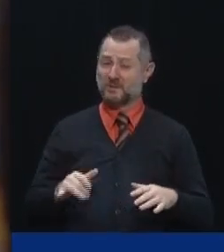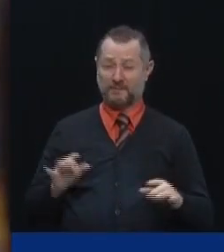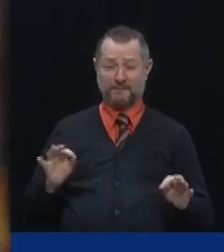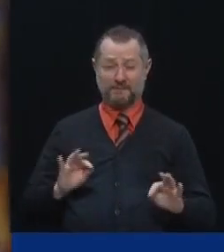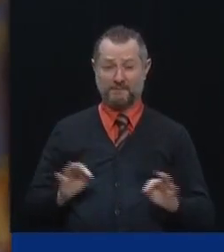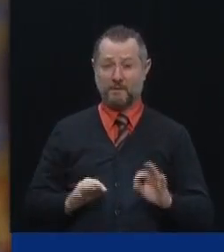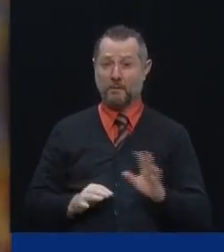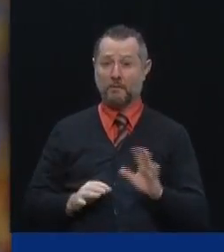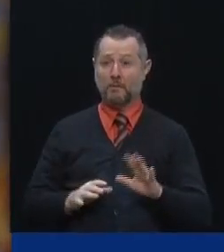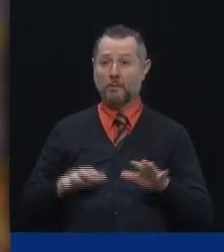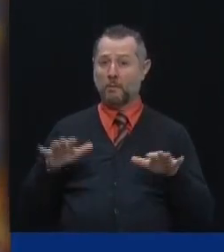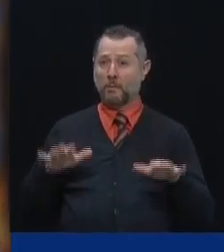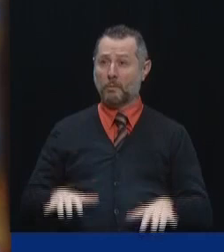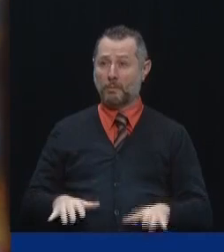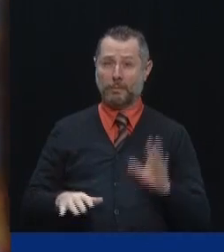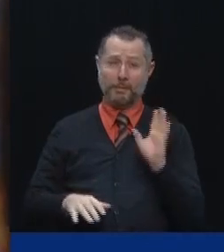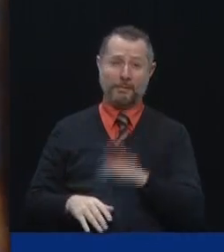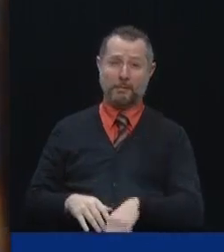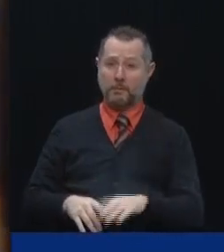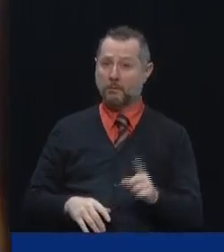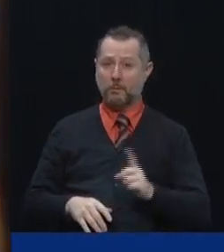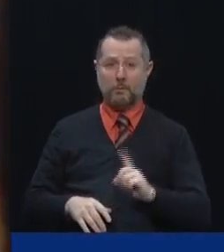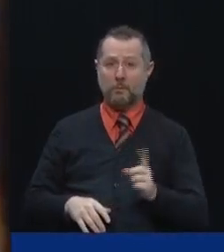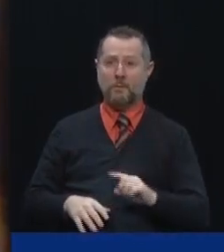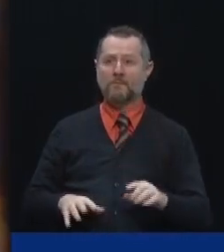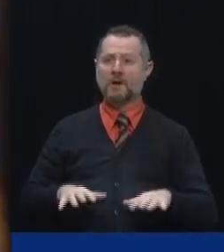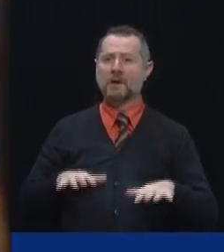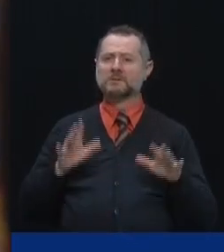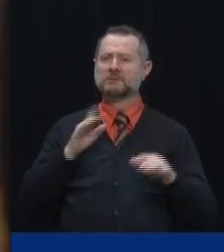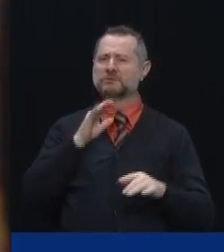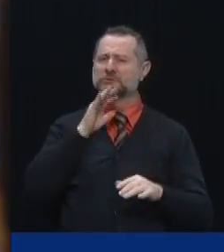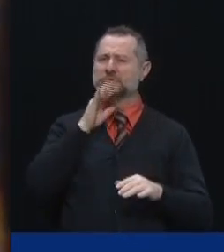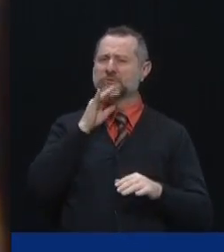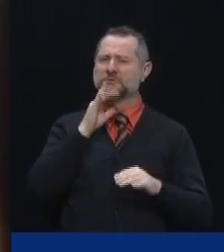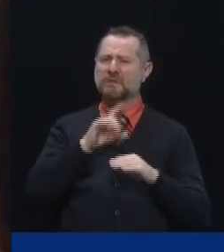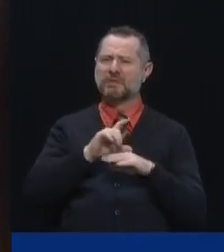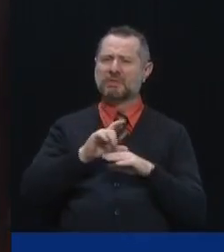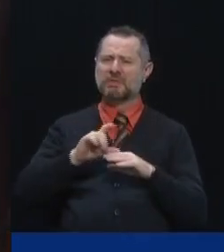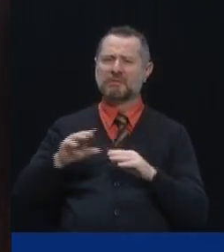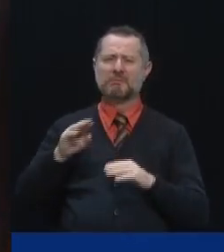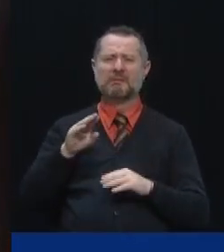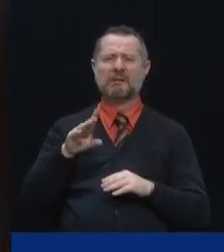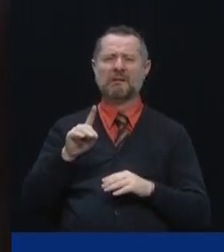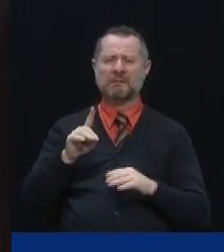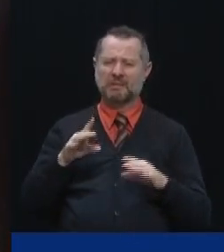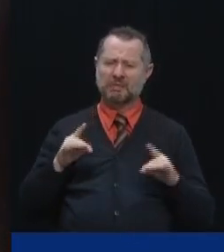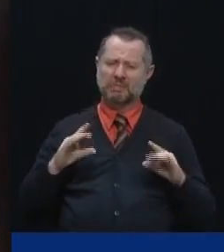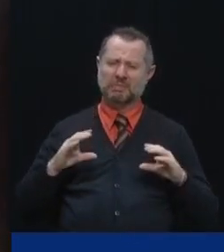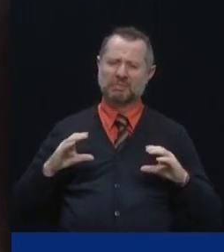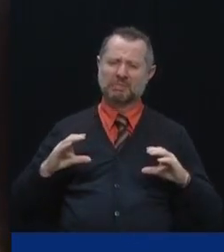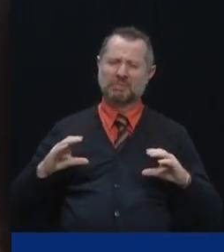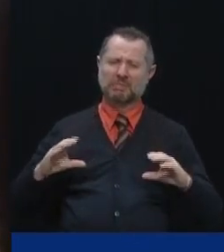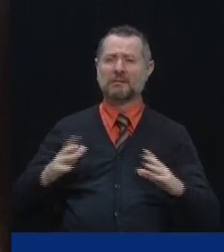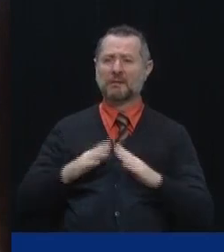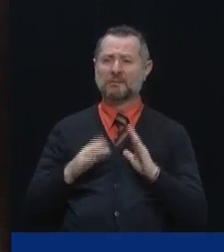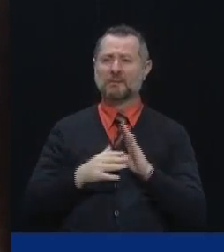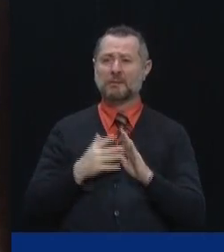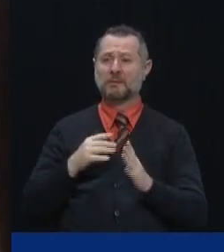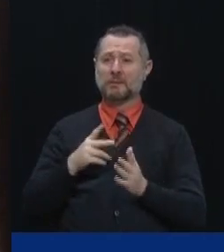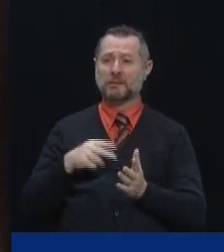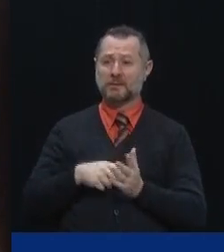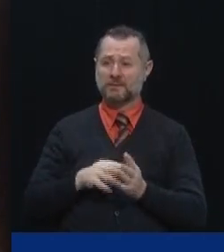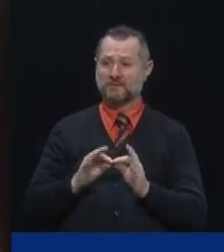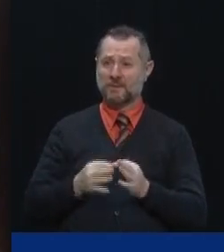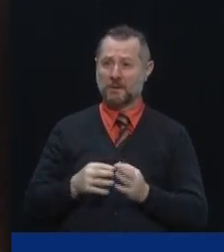No, it's sludge, and it's silt, and it's mud. And there was a family standing outside the house looking